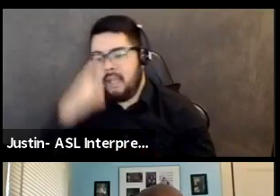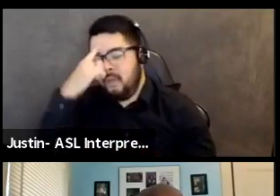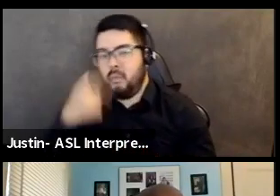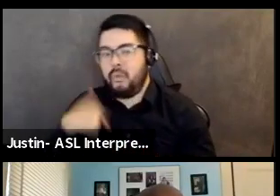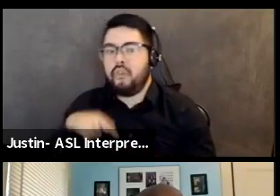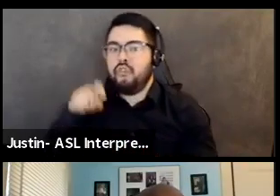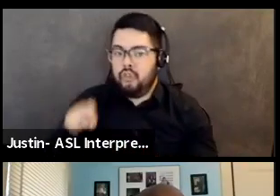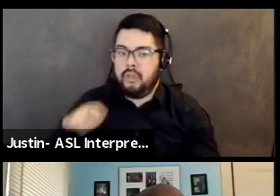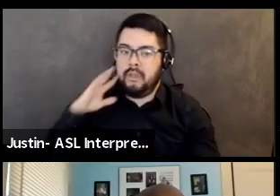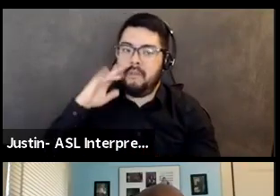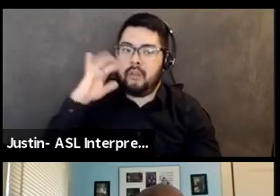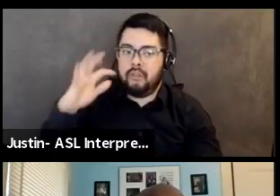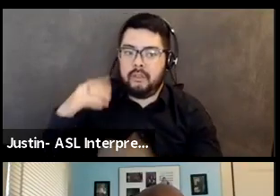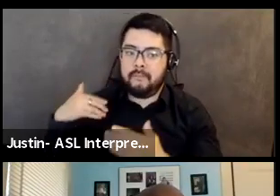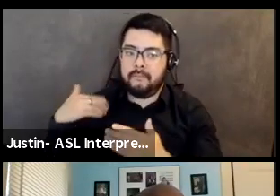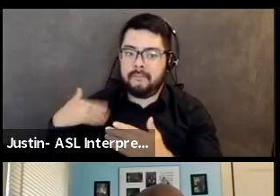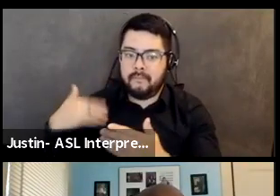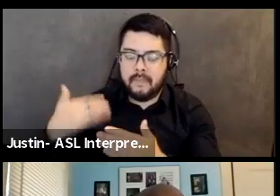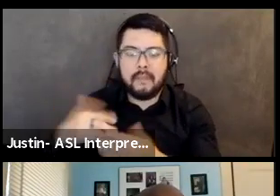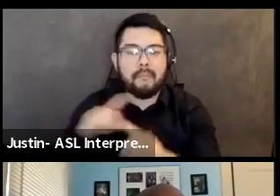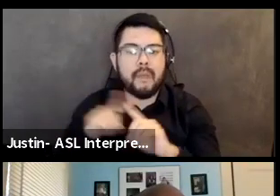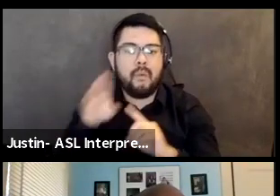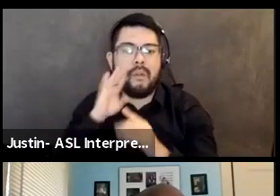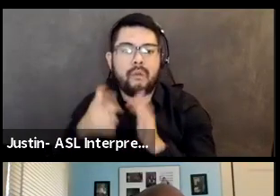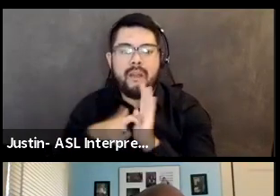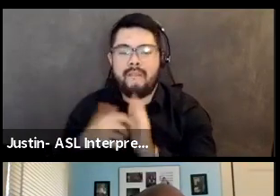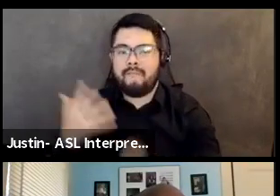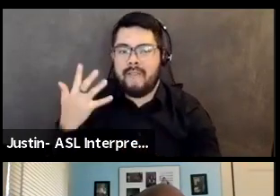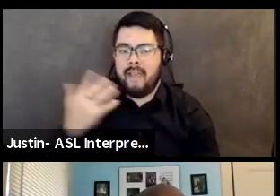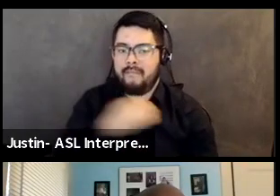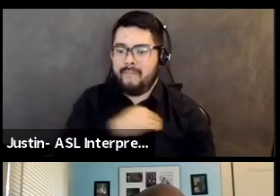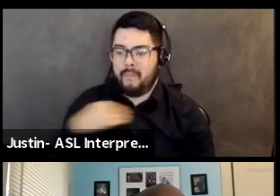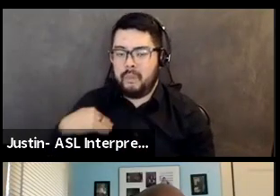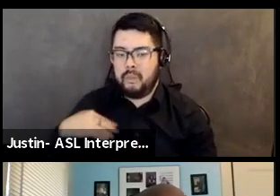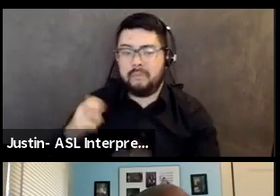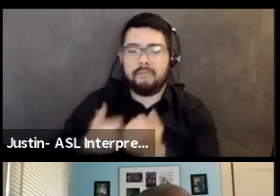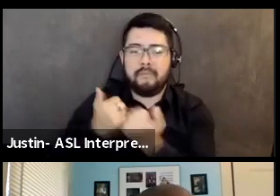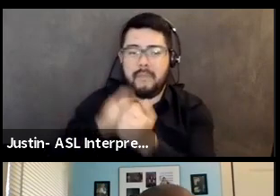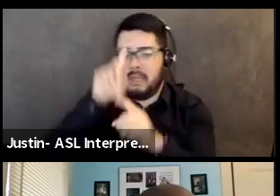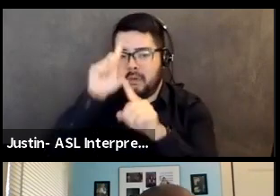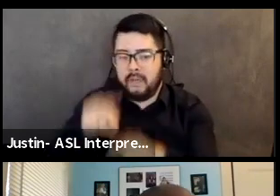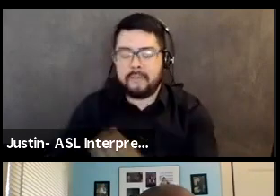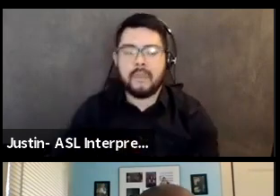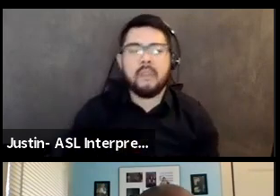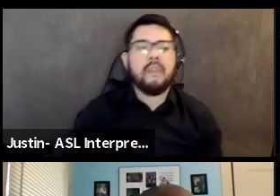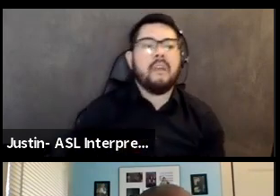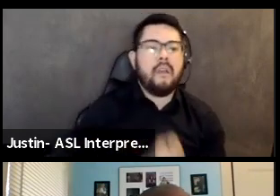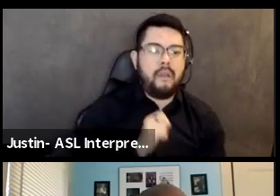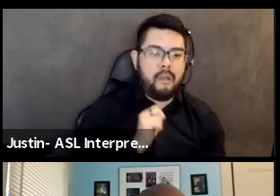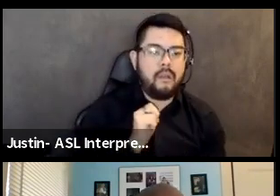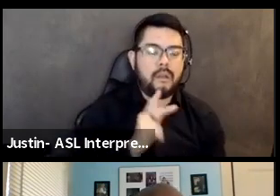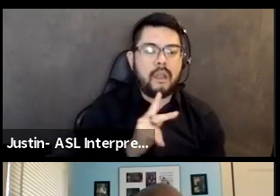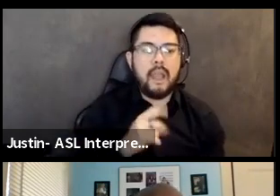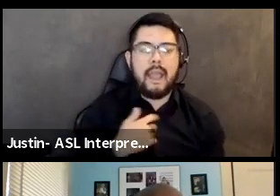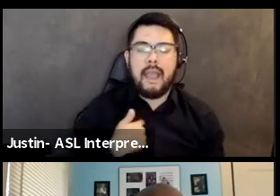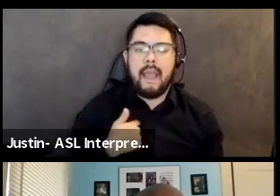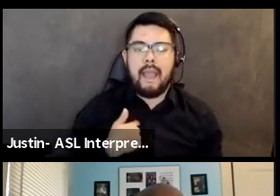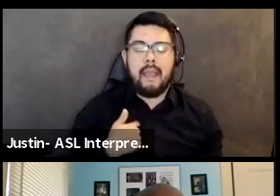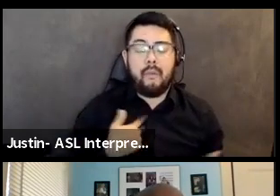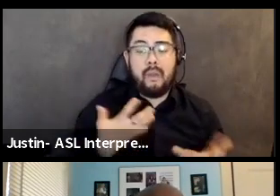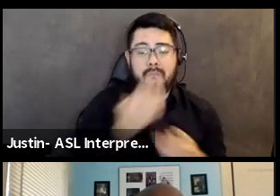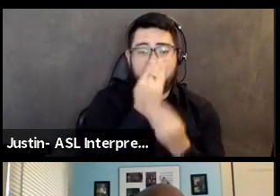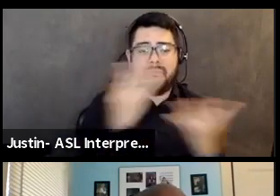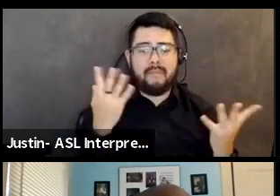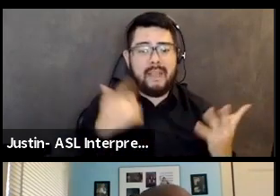point and then it requires five of us to to agree to that okay well i just want to say i still find this a